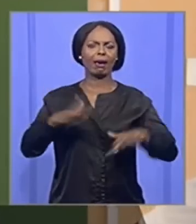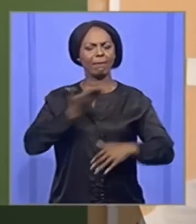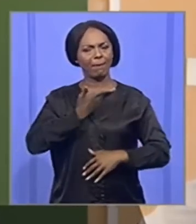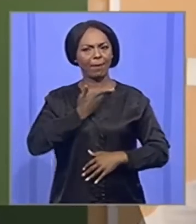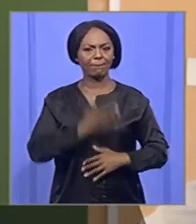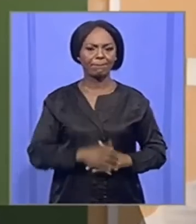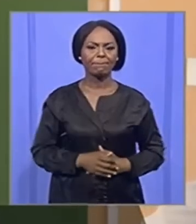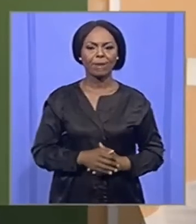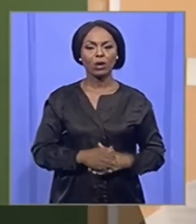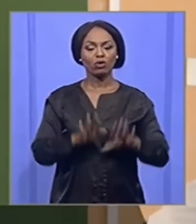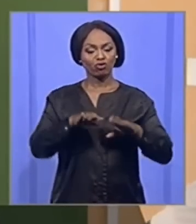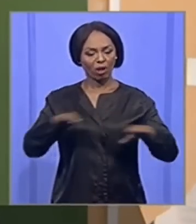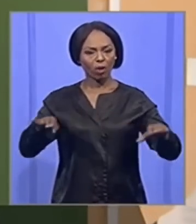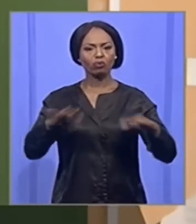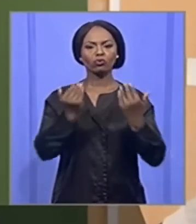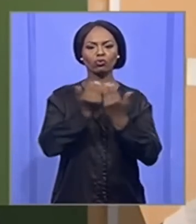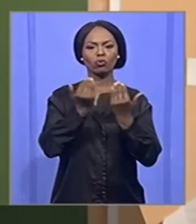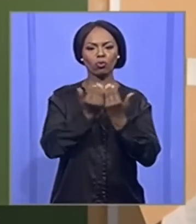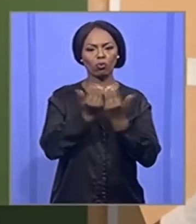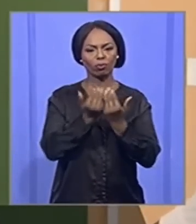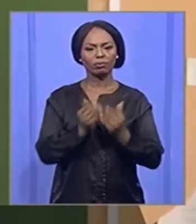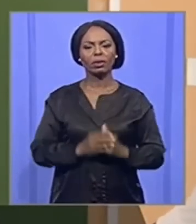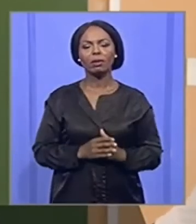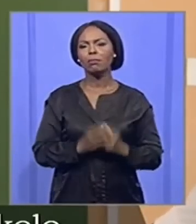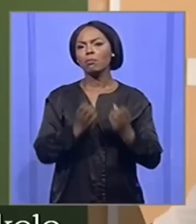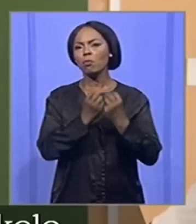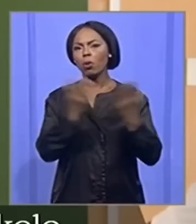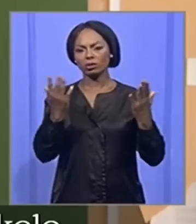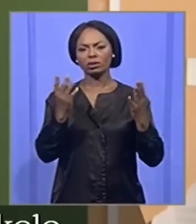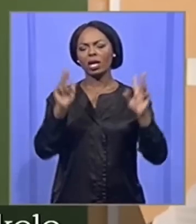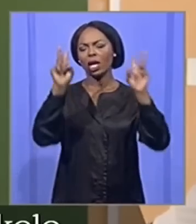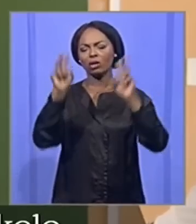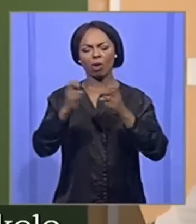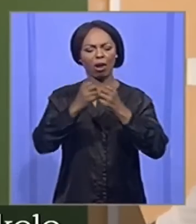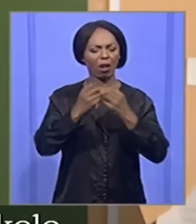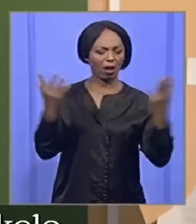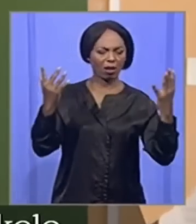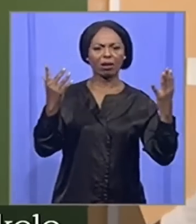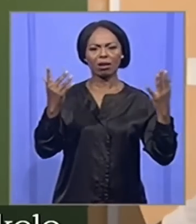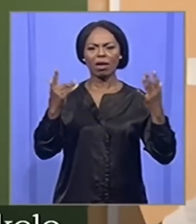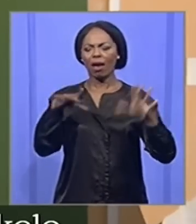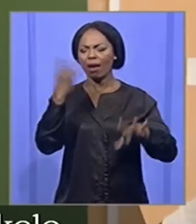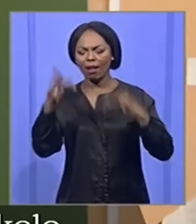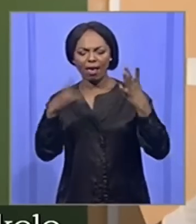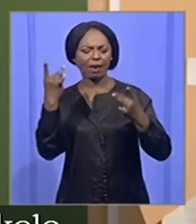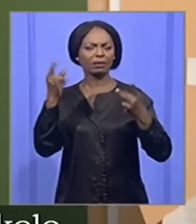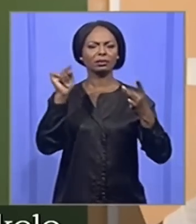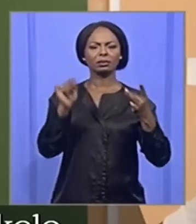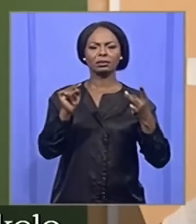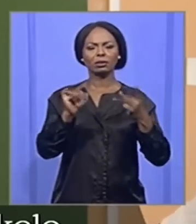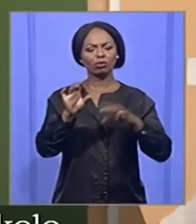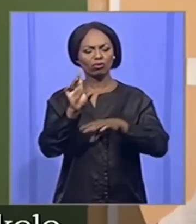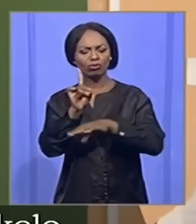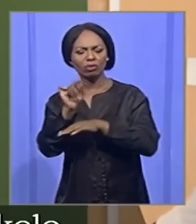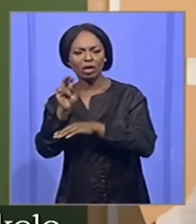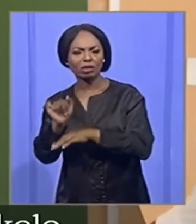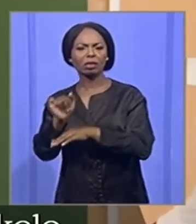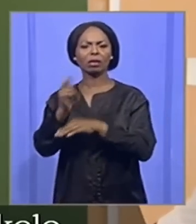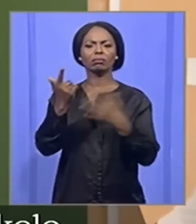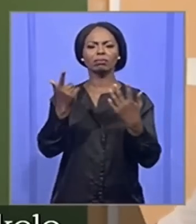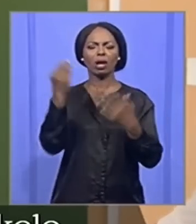The children in this schools will be trained in a number of issues. How to analyze data, how to interpret